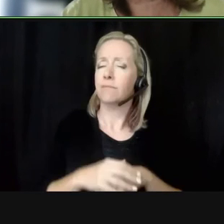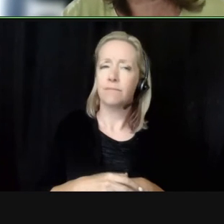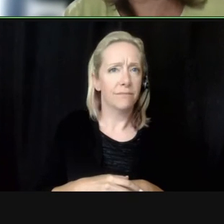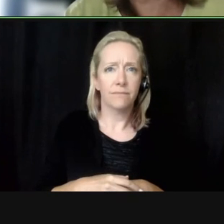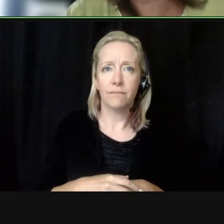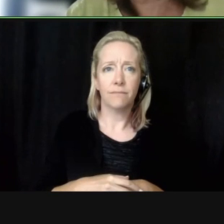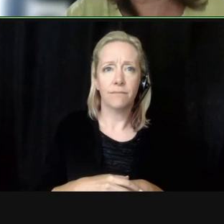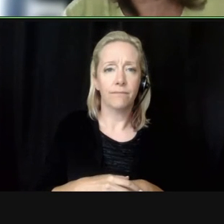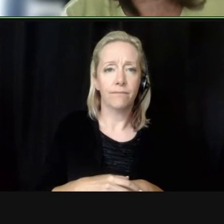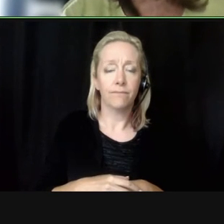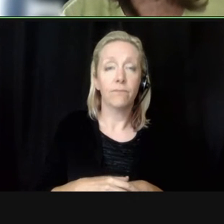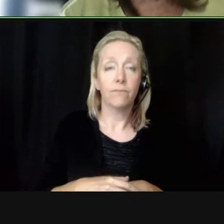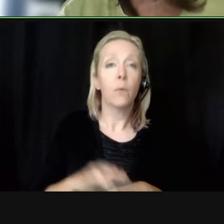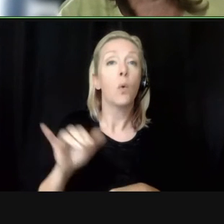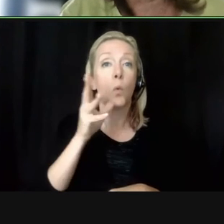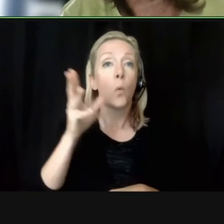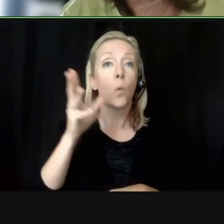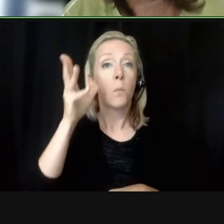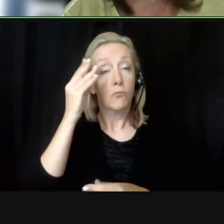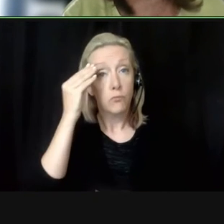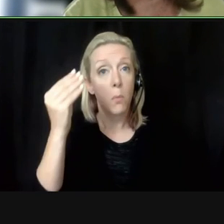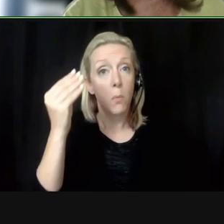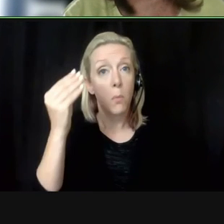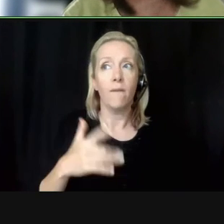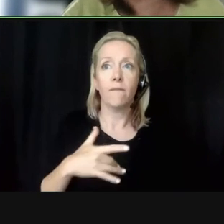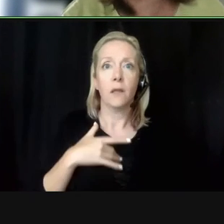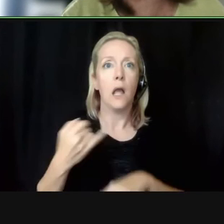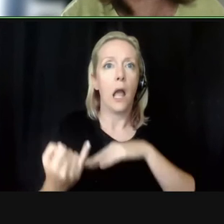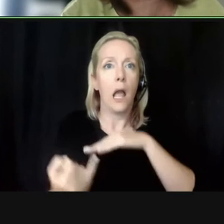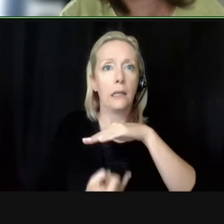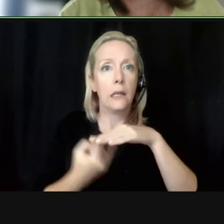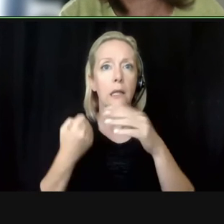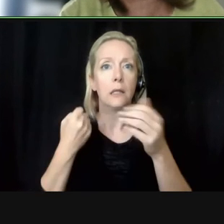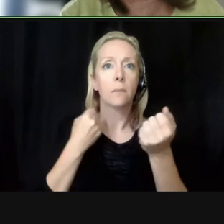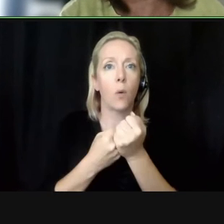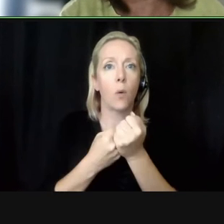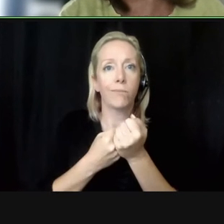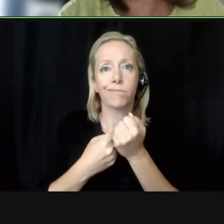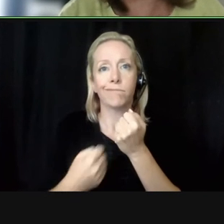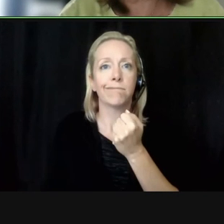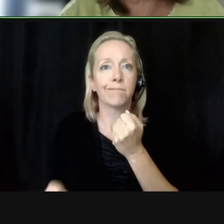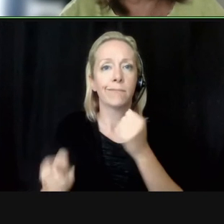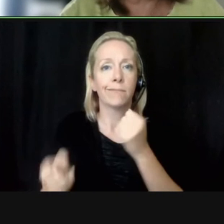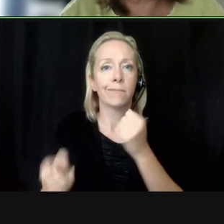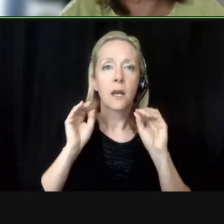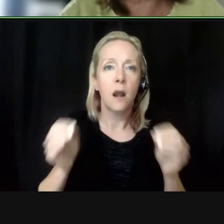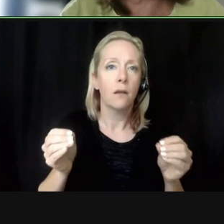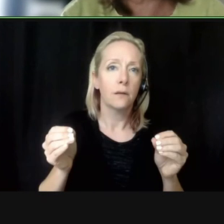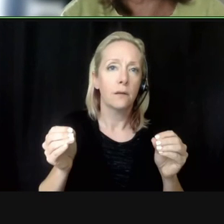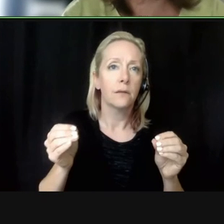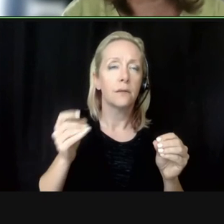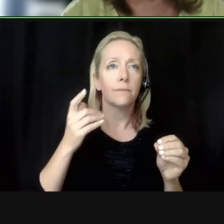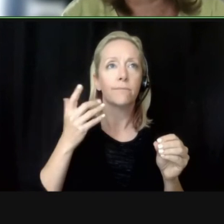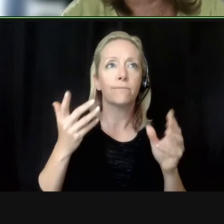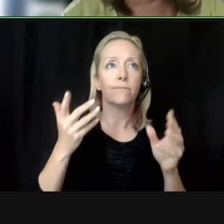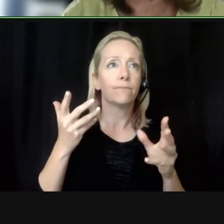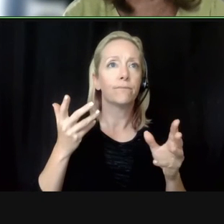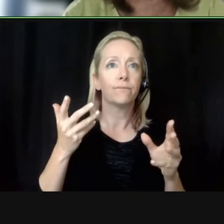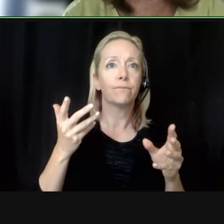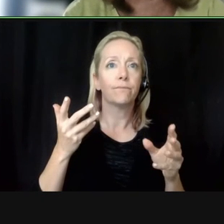feel isolated. A lot of parents feel that they don't have a support group that they can go to for that